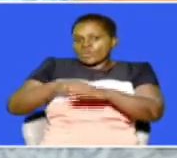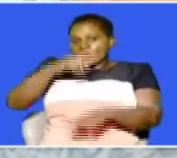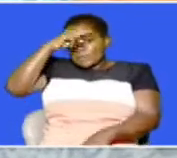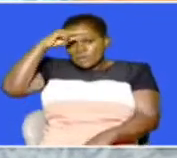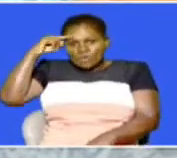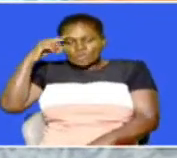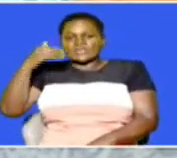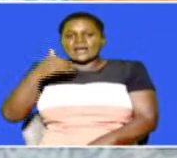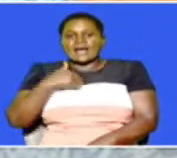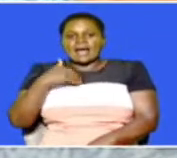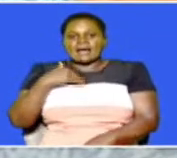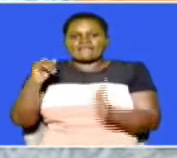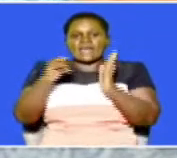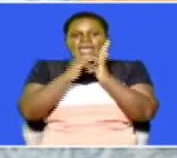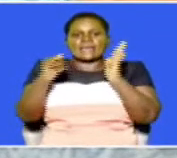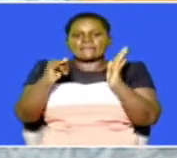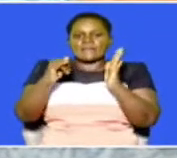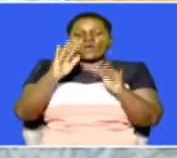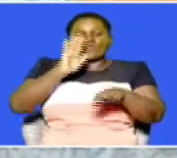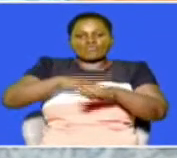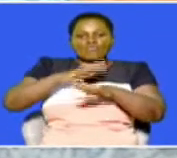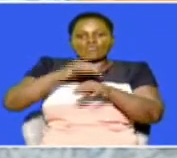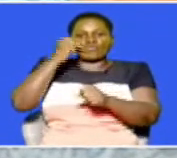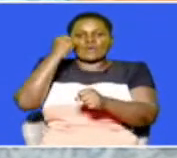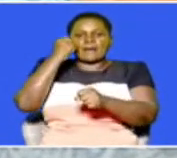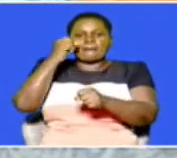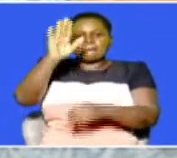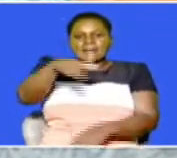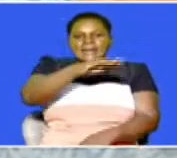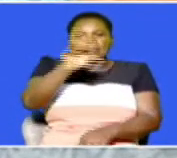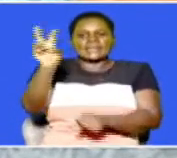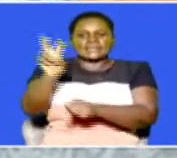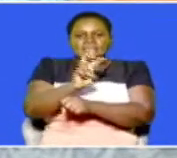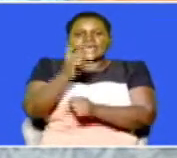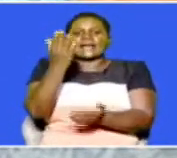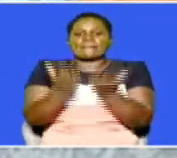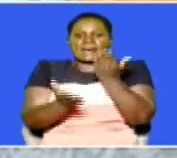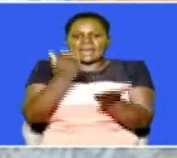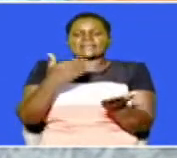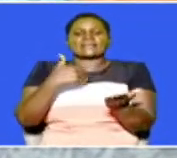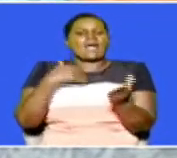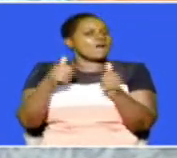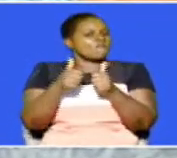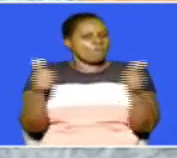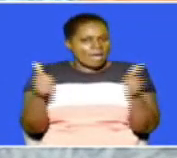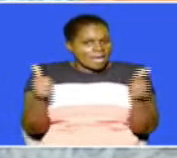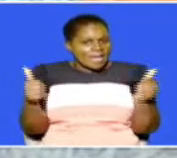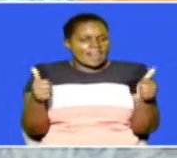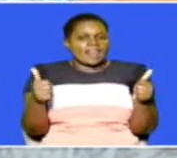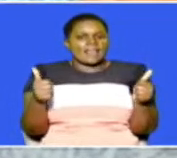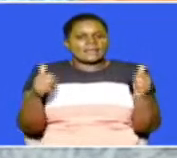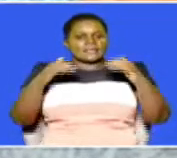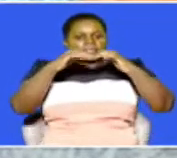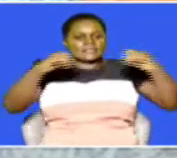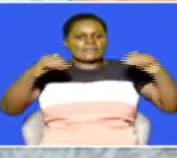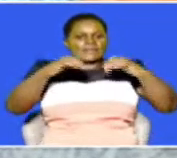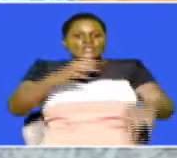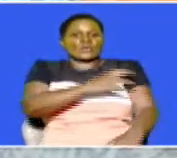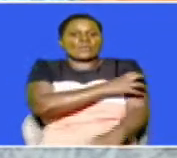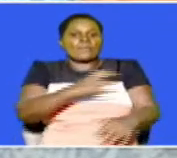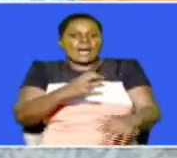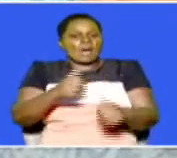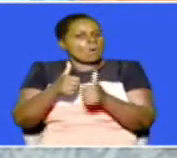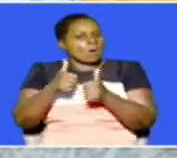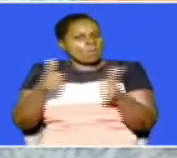because it had an effective parliament. Checks and balances were in place. Separation of powers